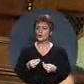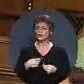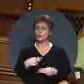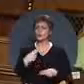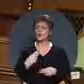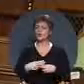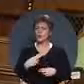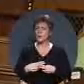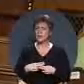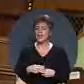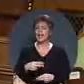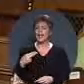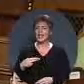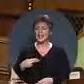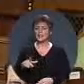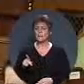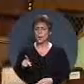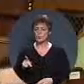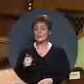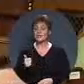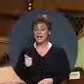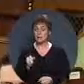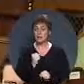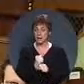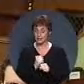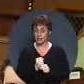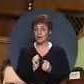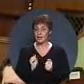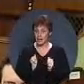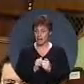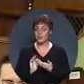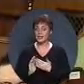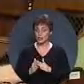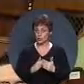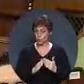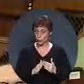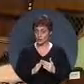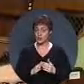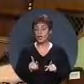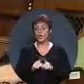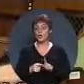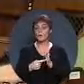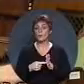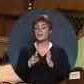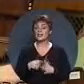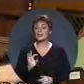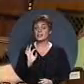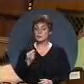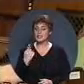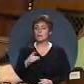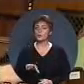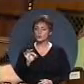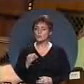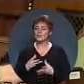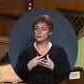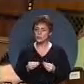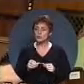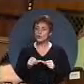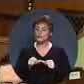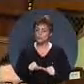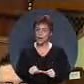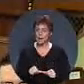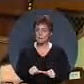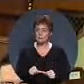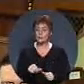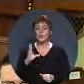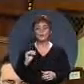with the community, the provincial government, and all those affected to find a lasting solution. Mr. Speaker, we look forward to working with the community to